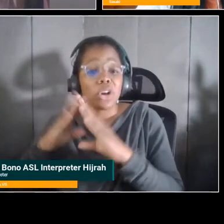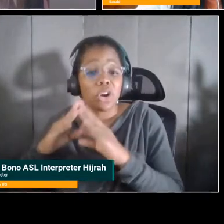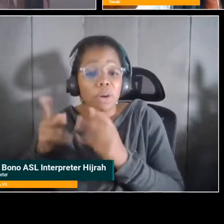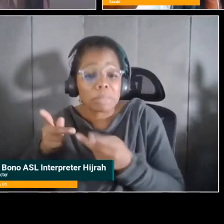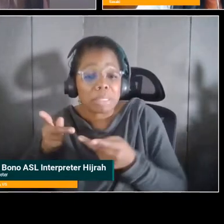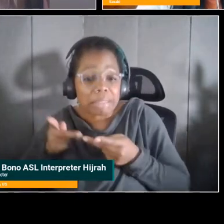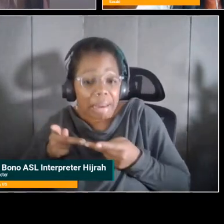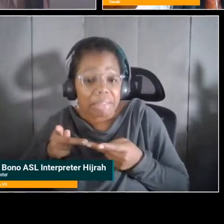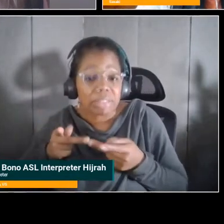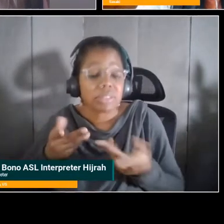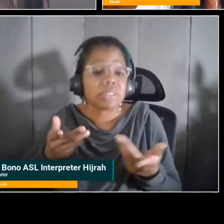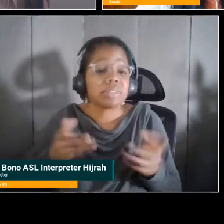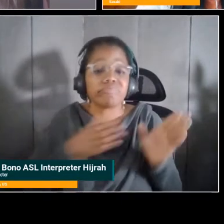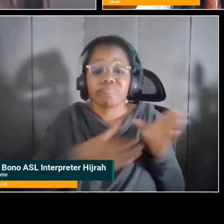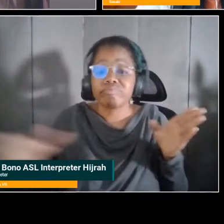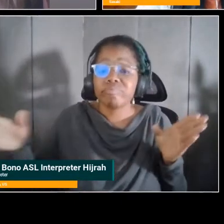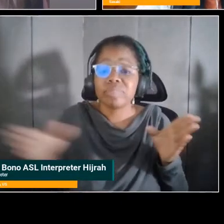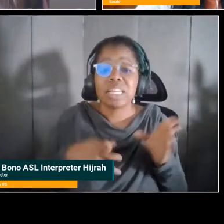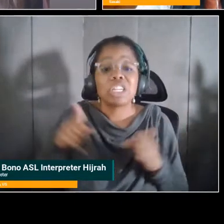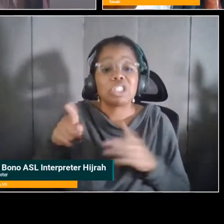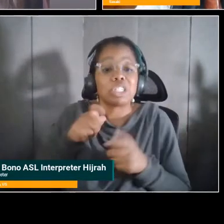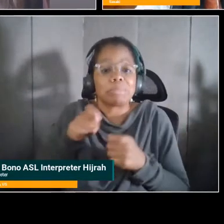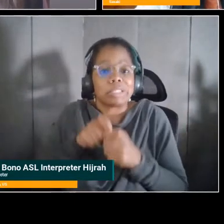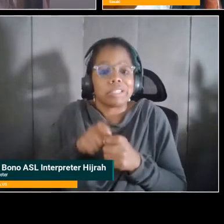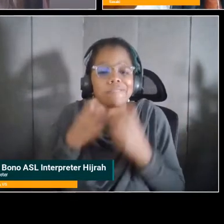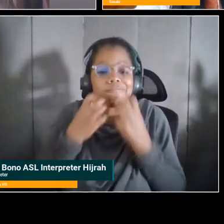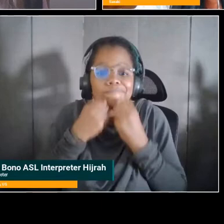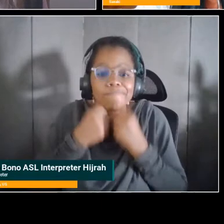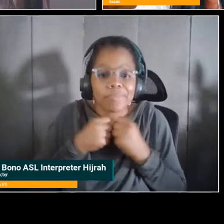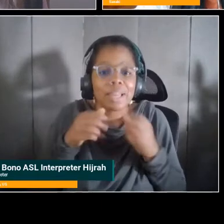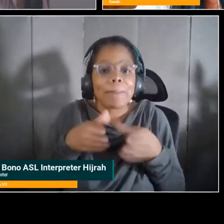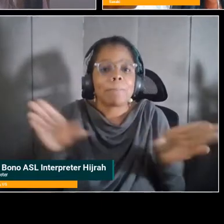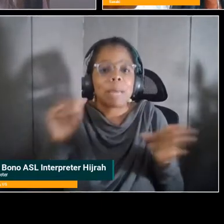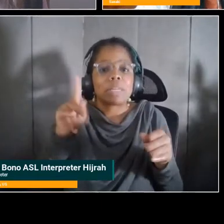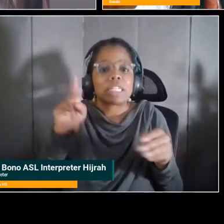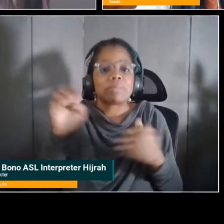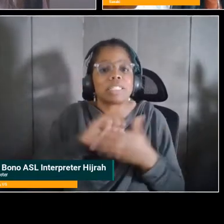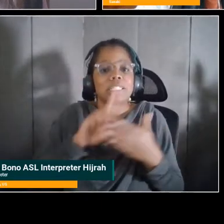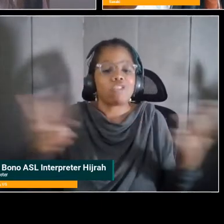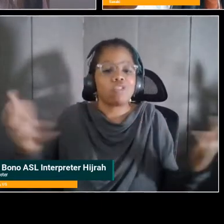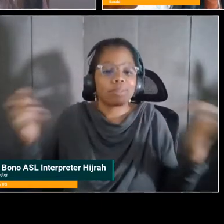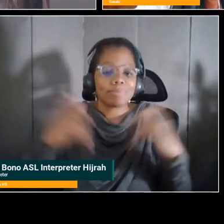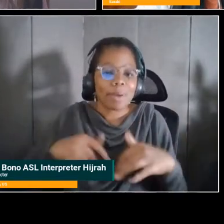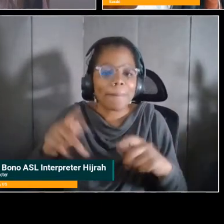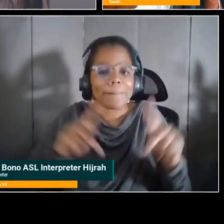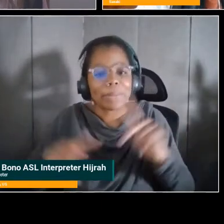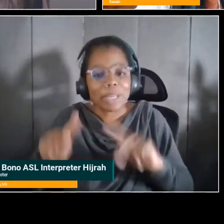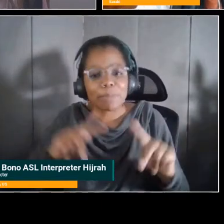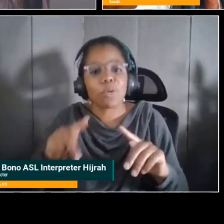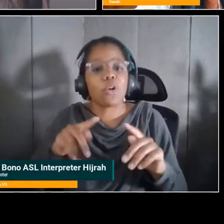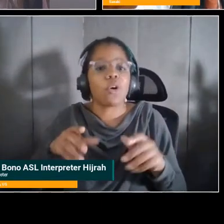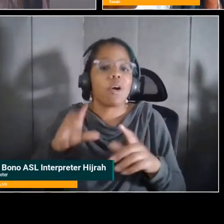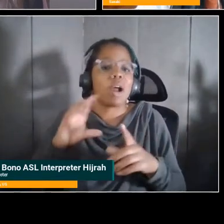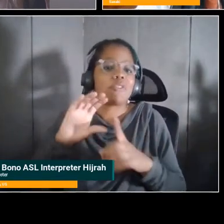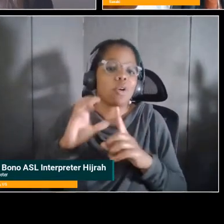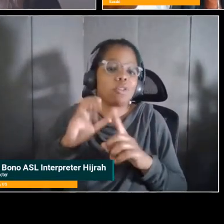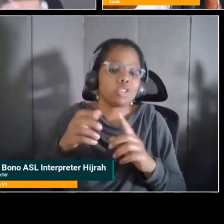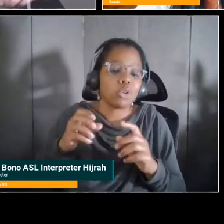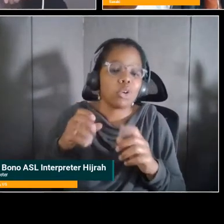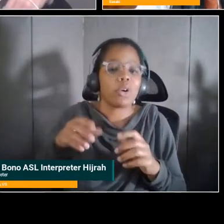small urban sites. Particularly, she has a passion for public space designs that attract people, create cultural and economic opportunities, and enrich